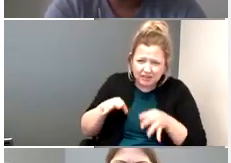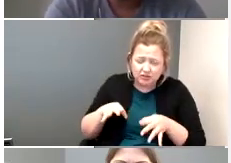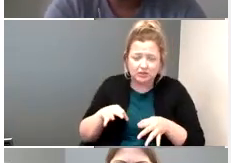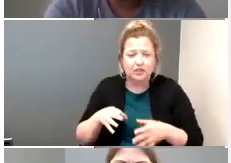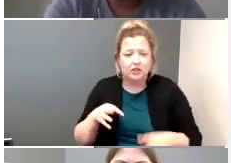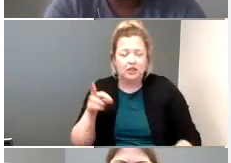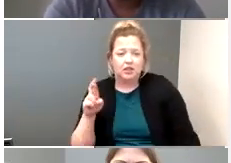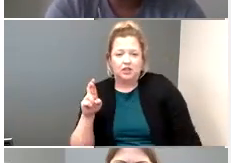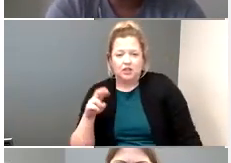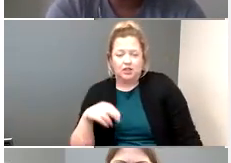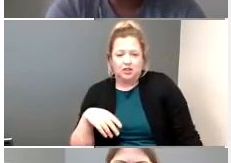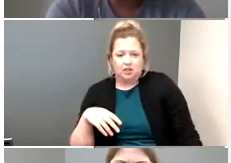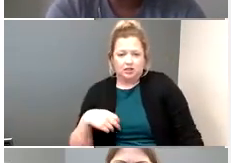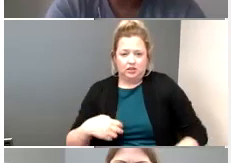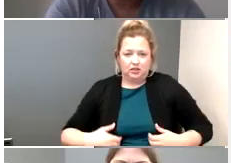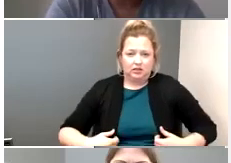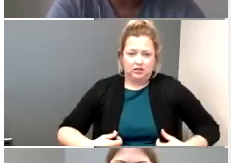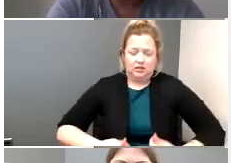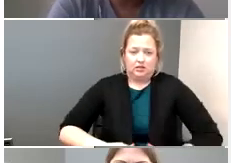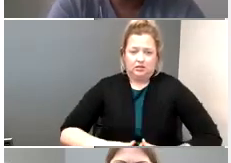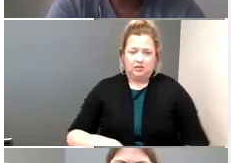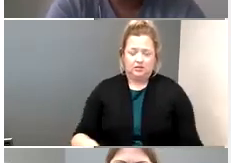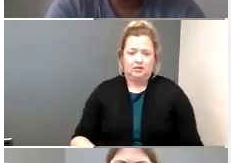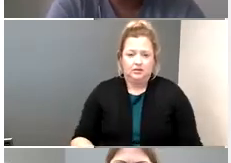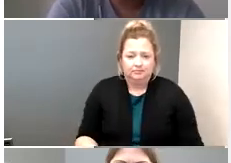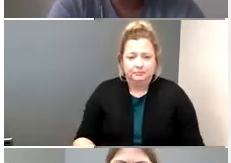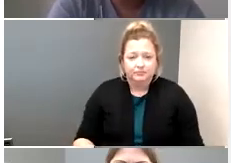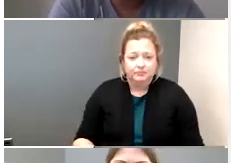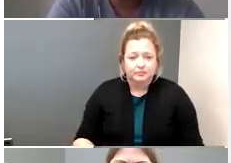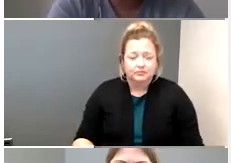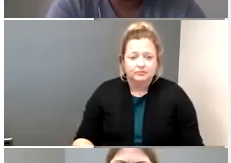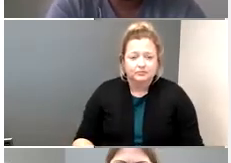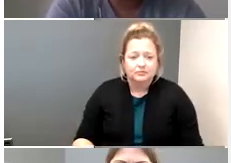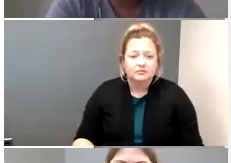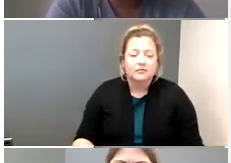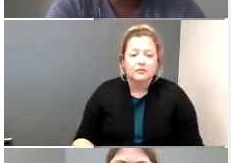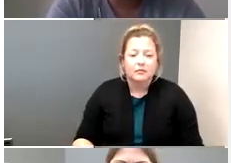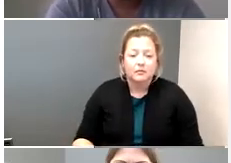int n, where you have